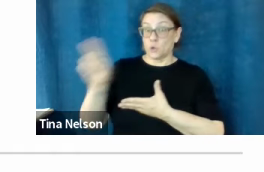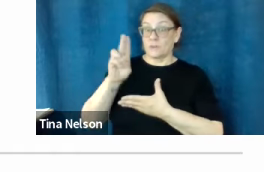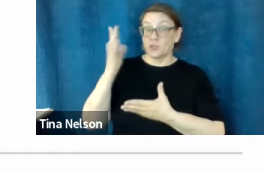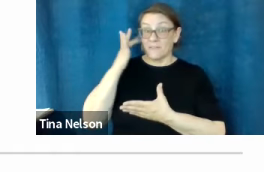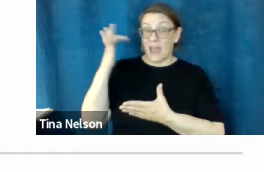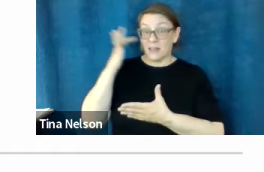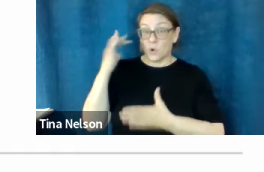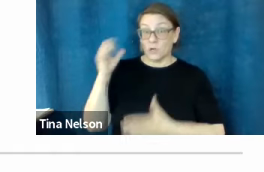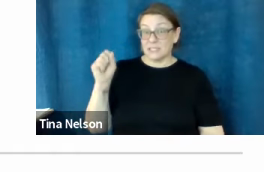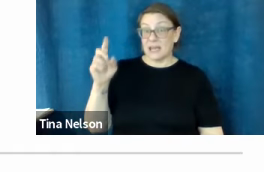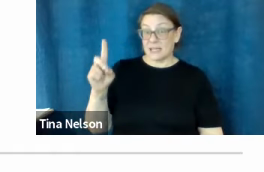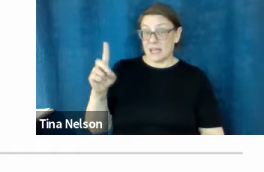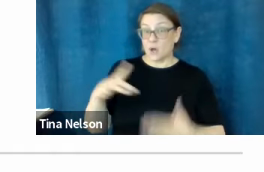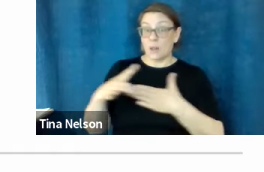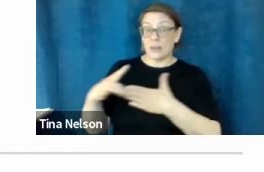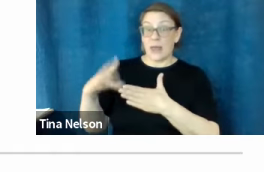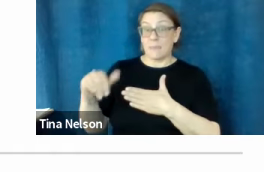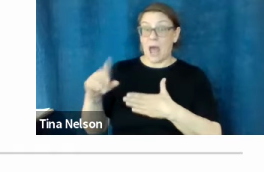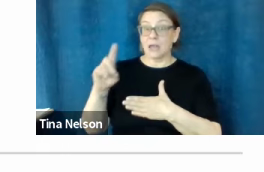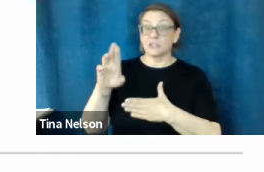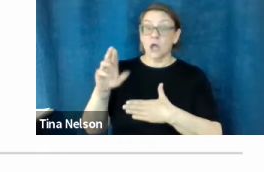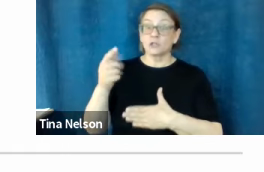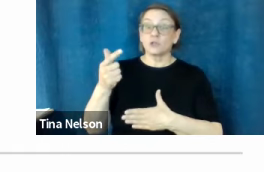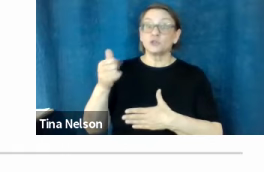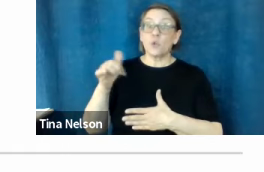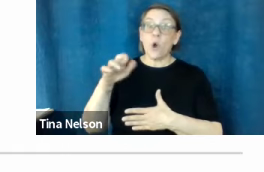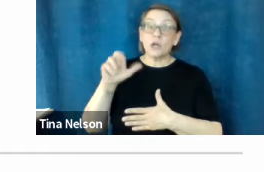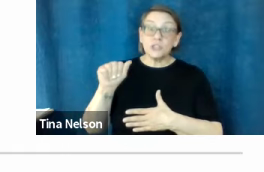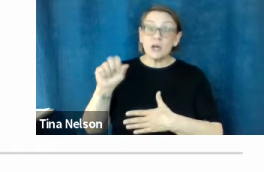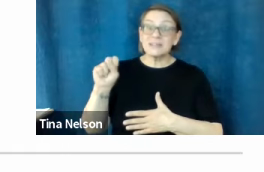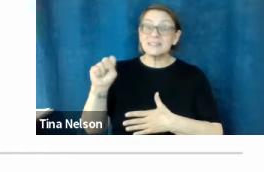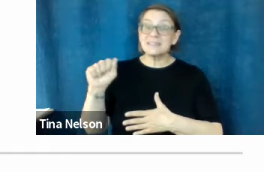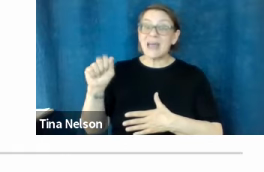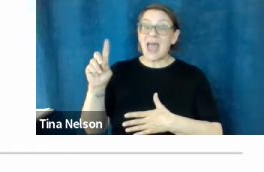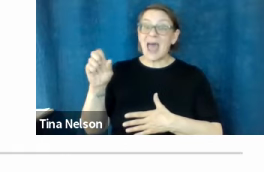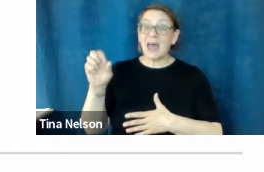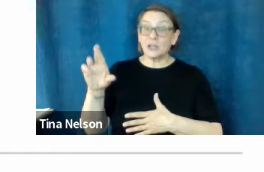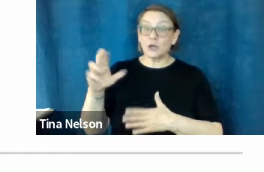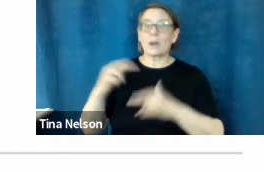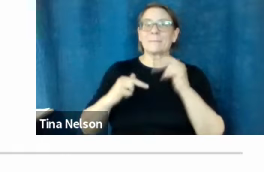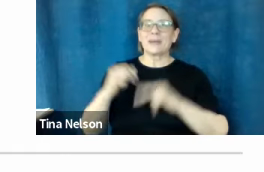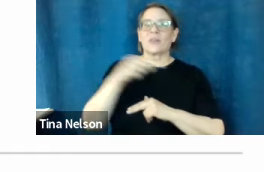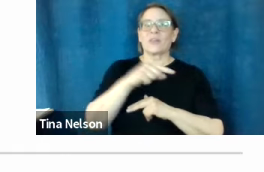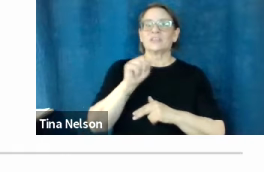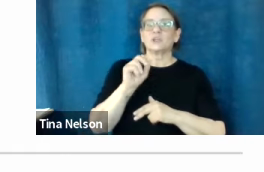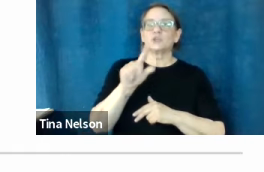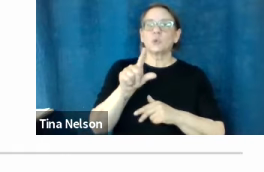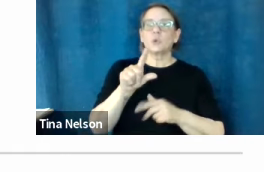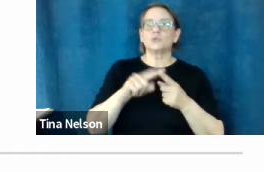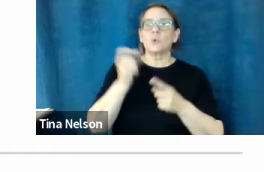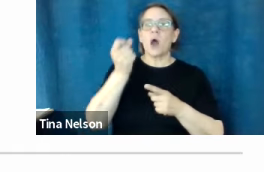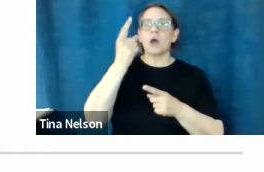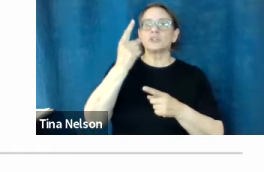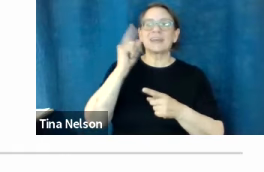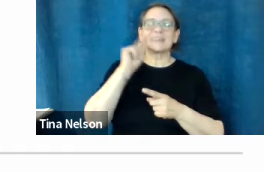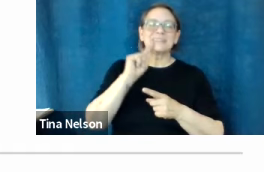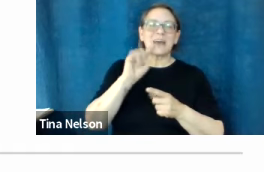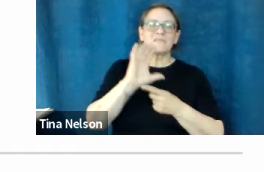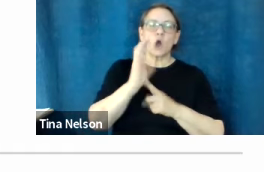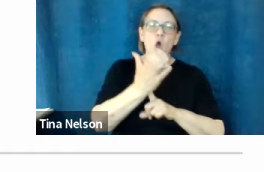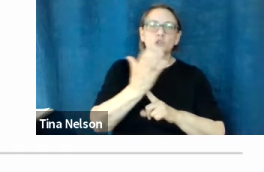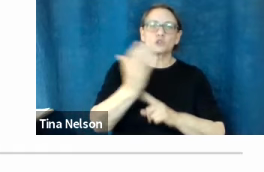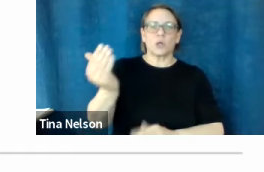Diego, led by Dr. Georgia Sadler, who built this tool in order to gauge deaf culture competency of healthcare